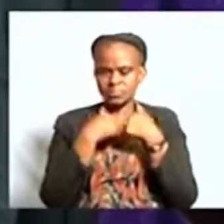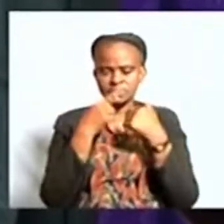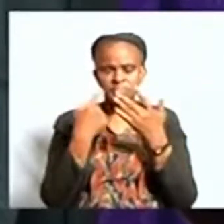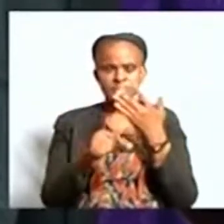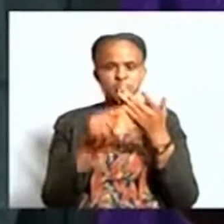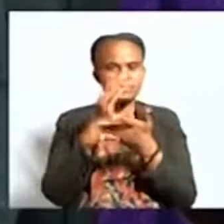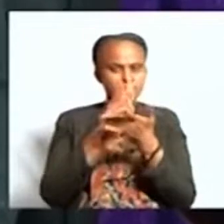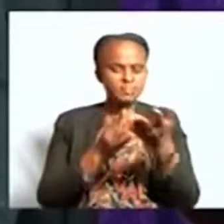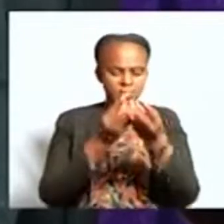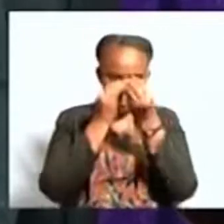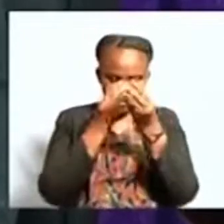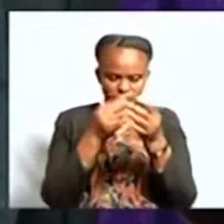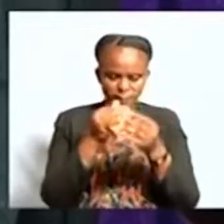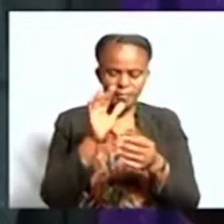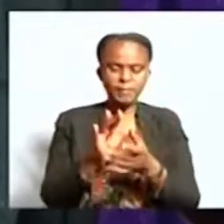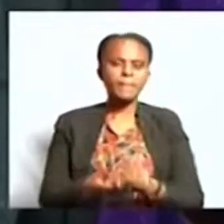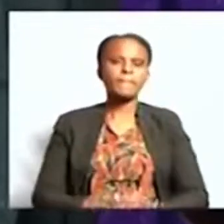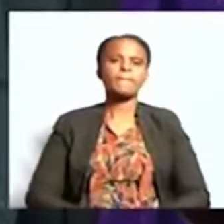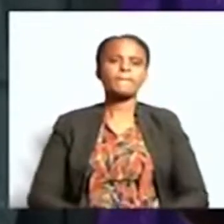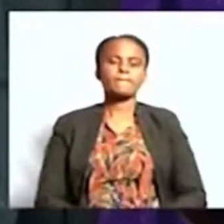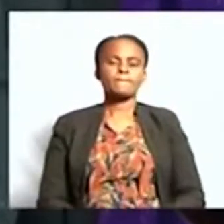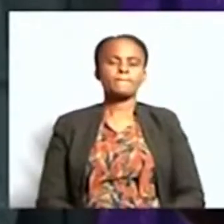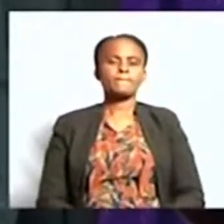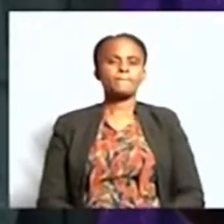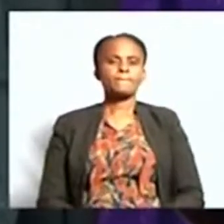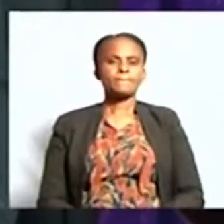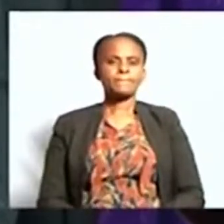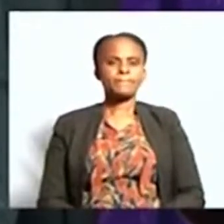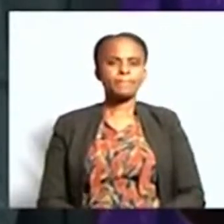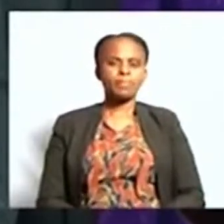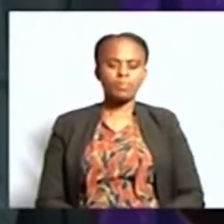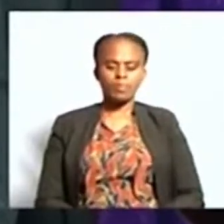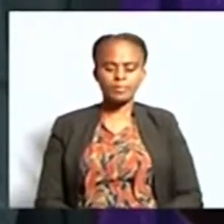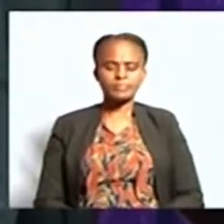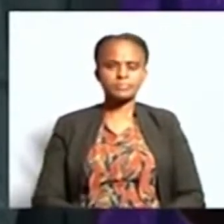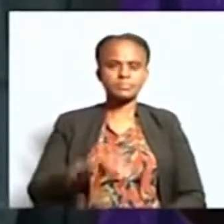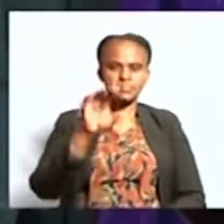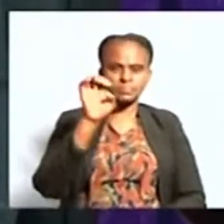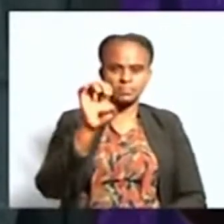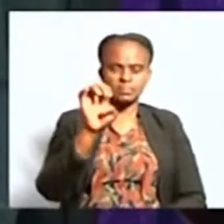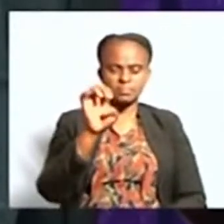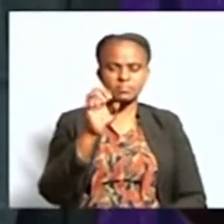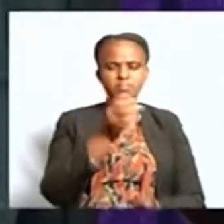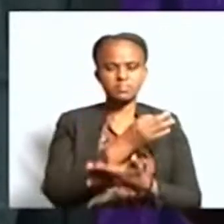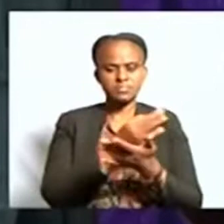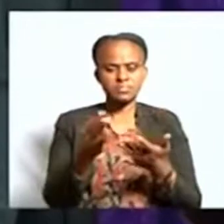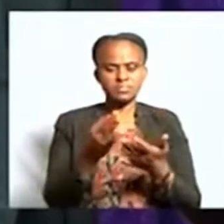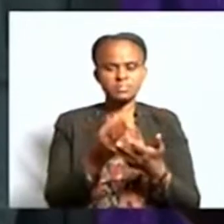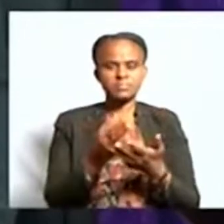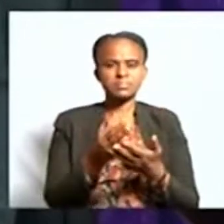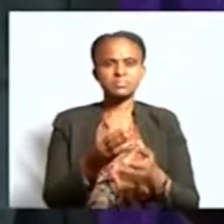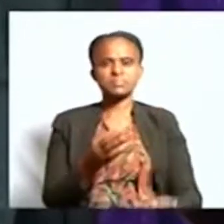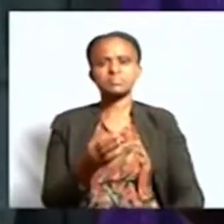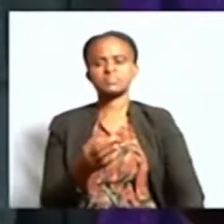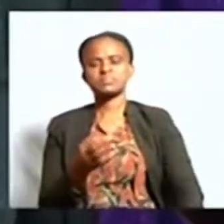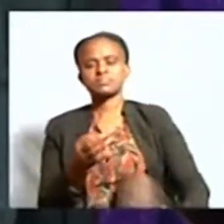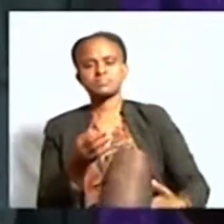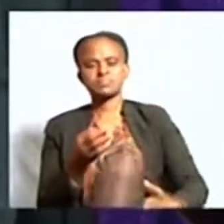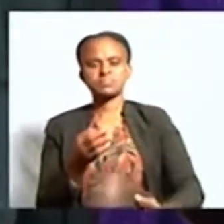some compliance. E. Failure to fill key fields on the motor vehicle